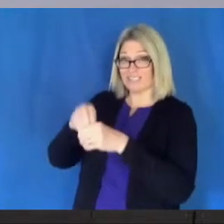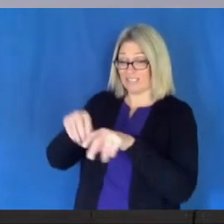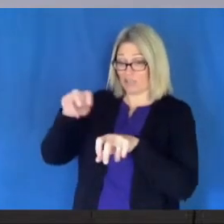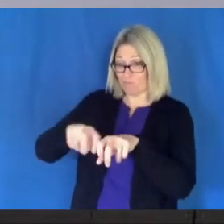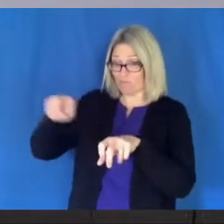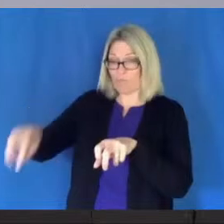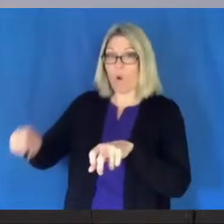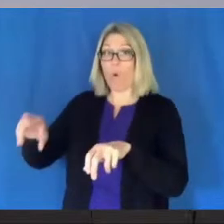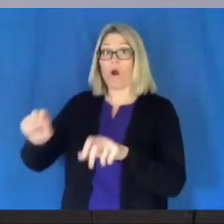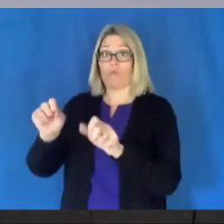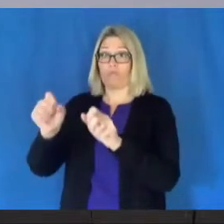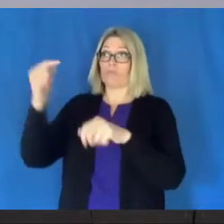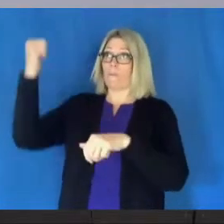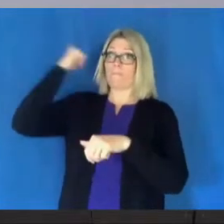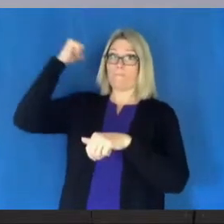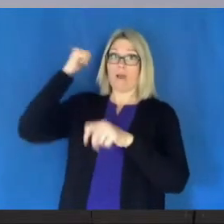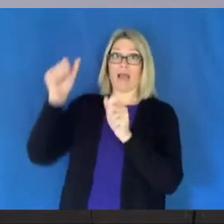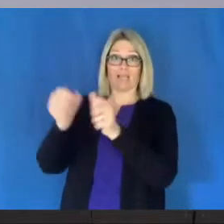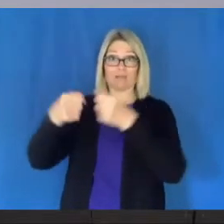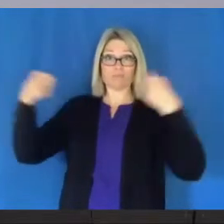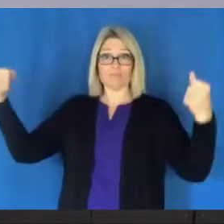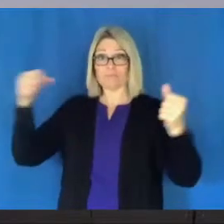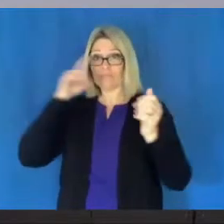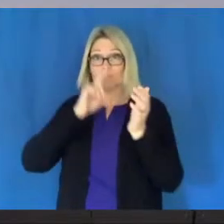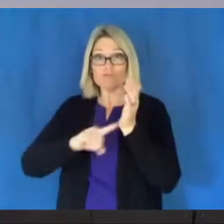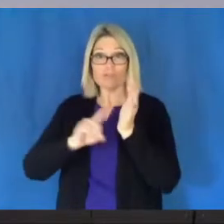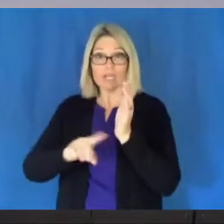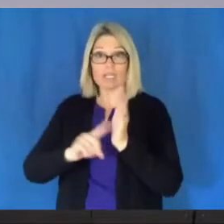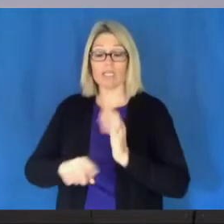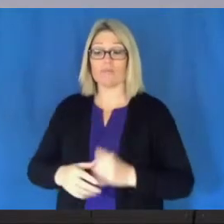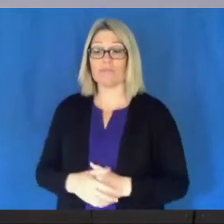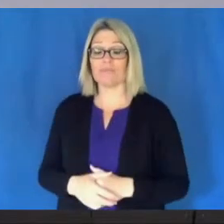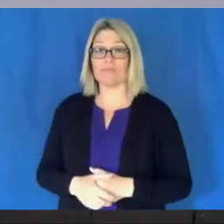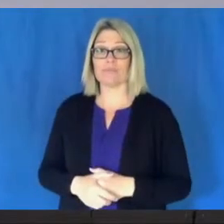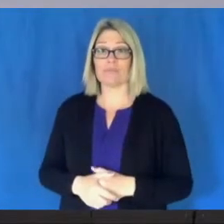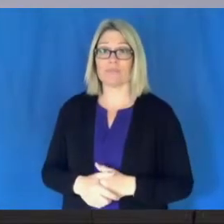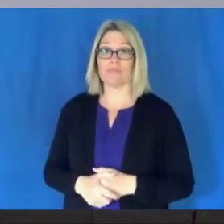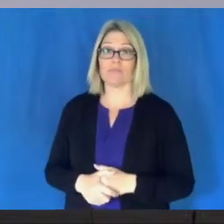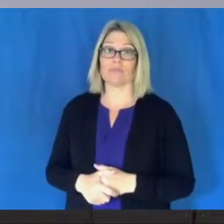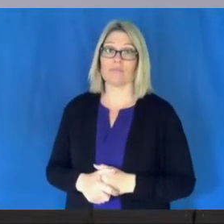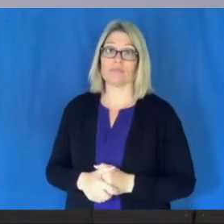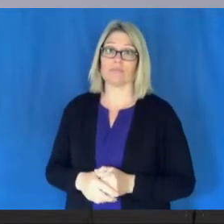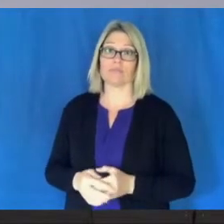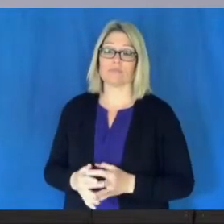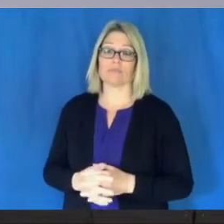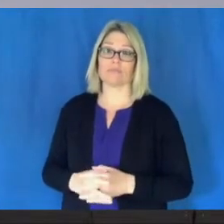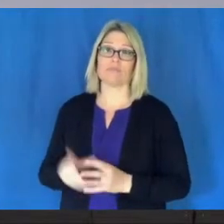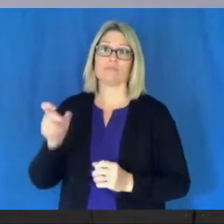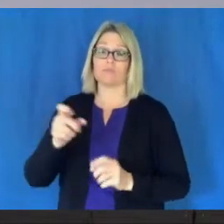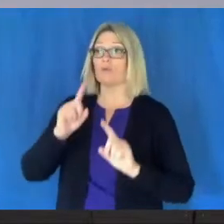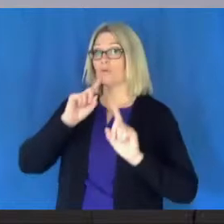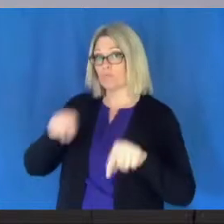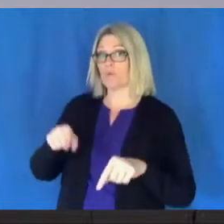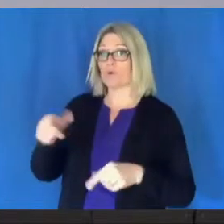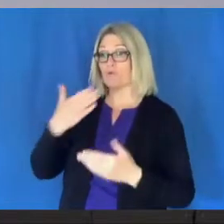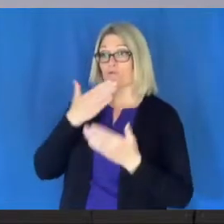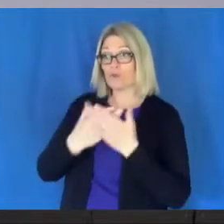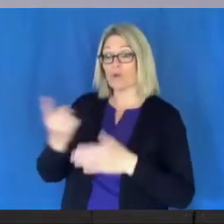area? Allison, those are certainly the good detailed